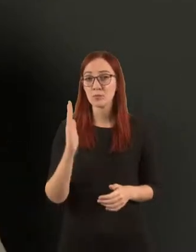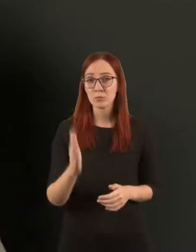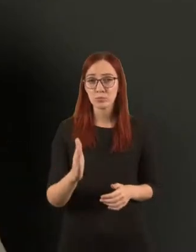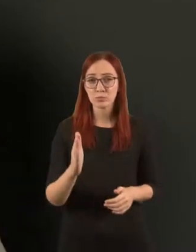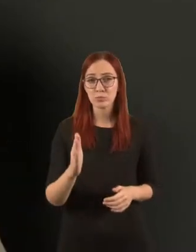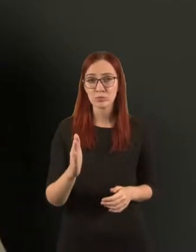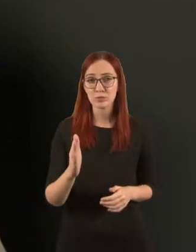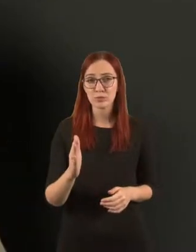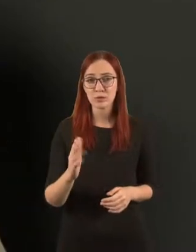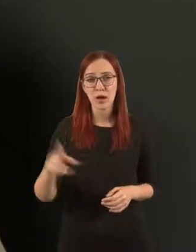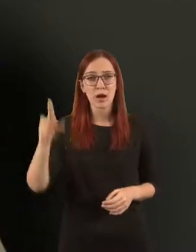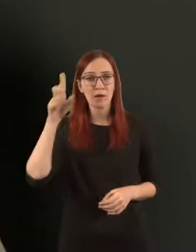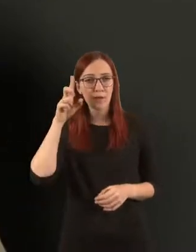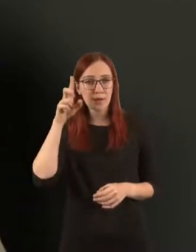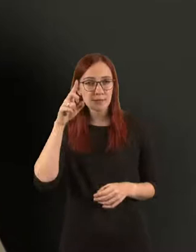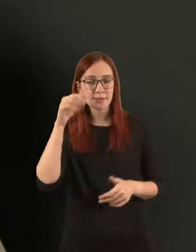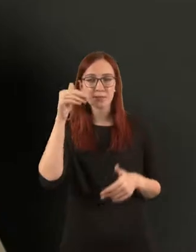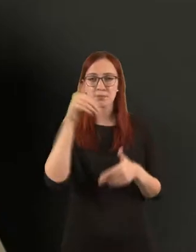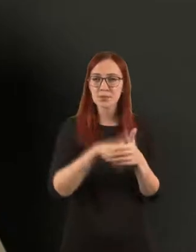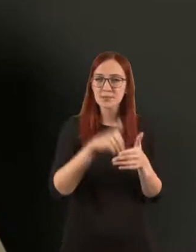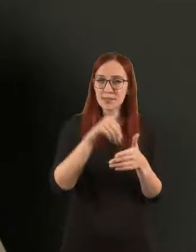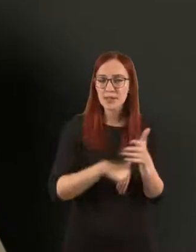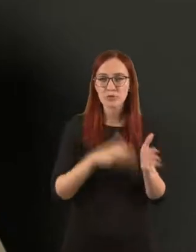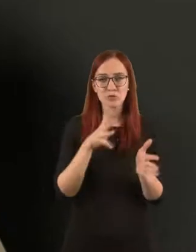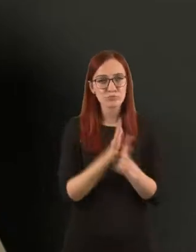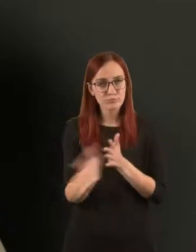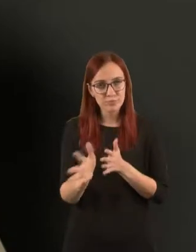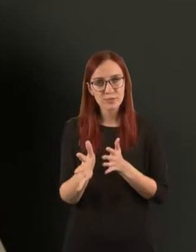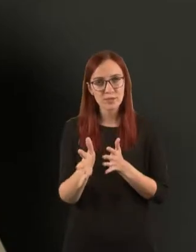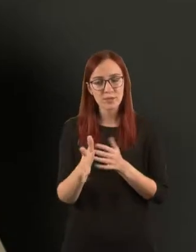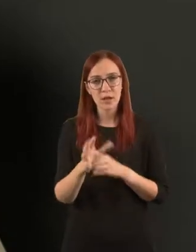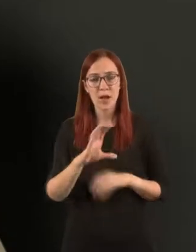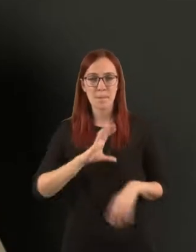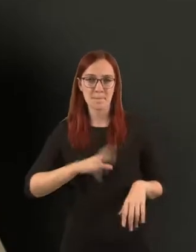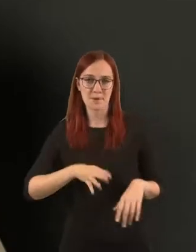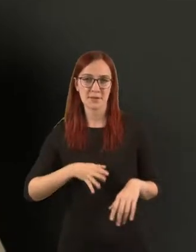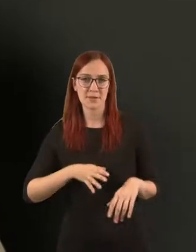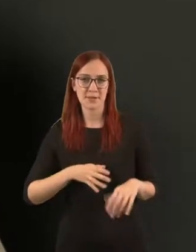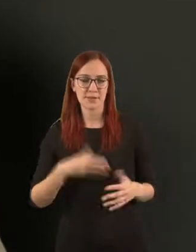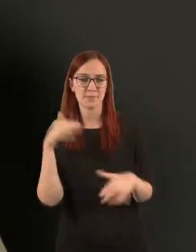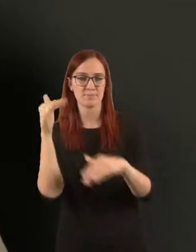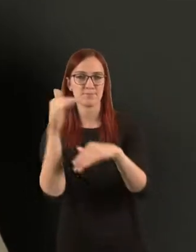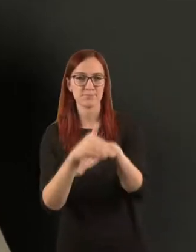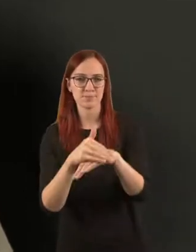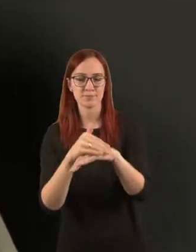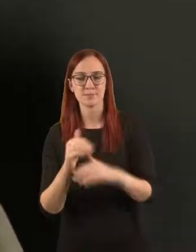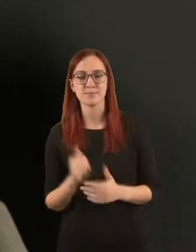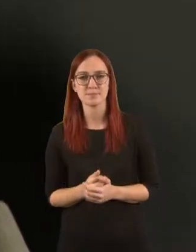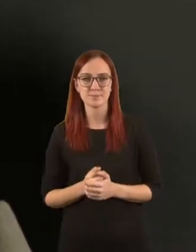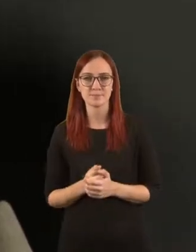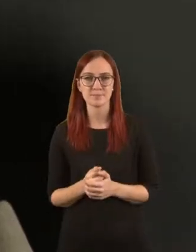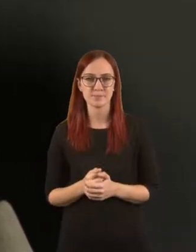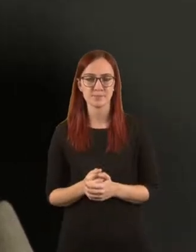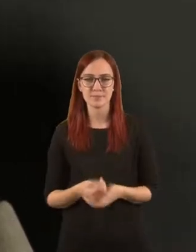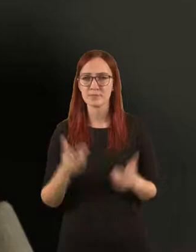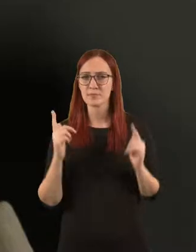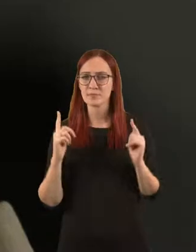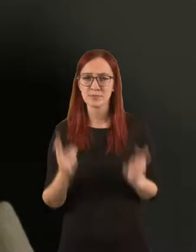private disbursement? Because this is a fiscal question. Is